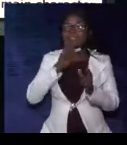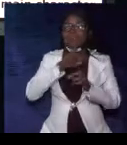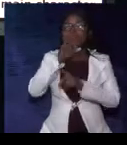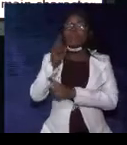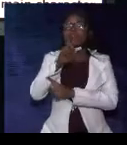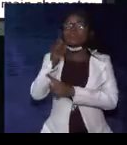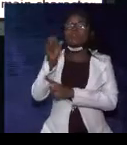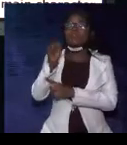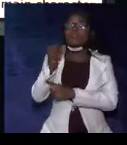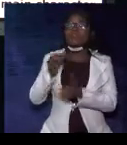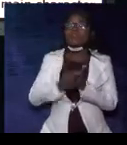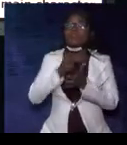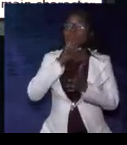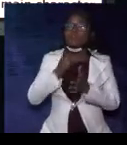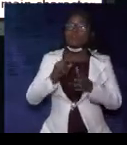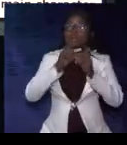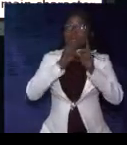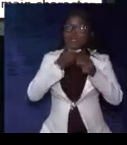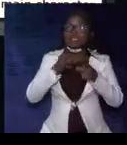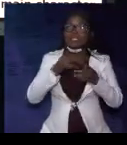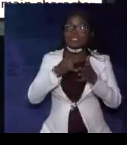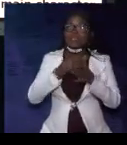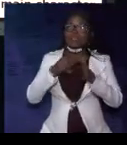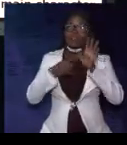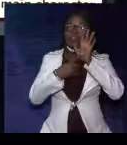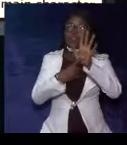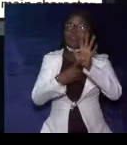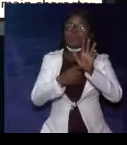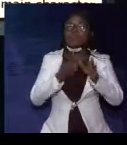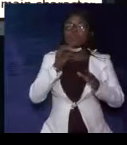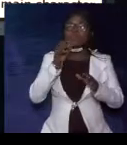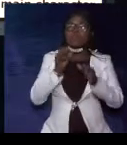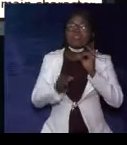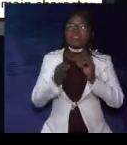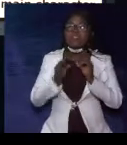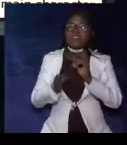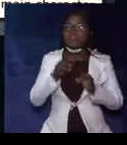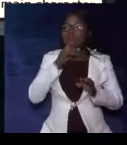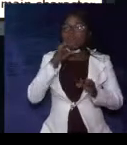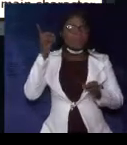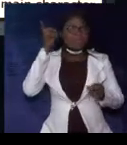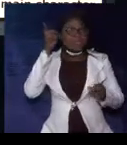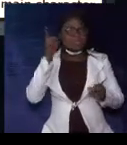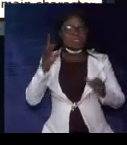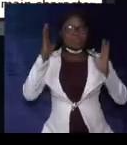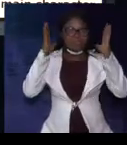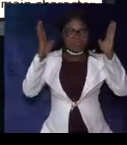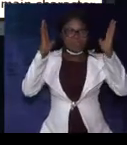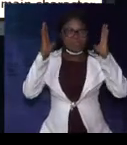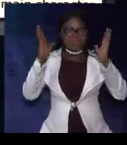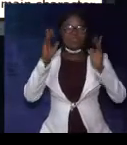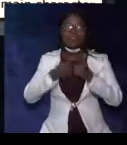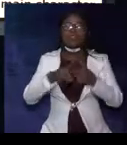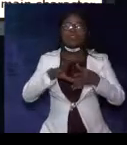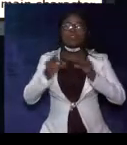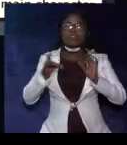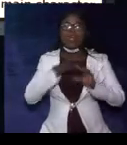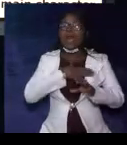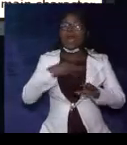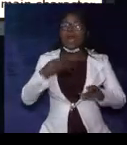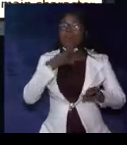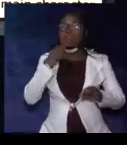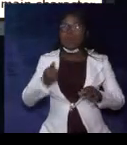These are the questions that you will answer. It will really show whether you listen attentively to the story and you're able to bring